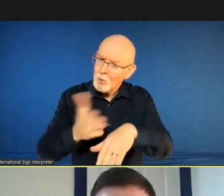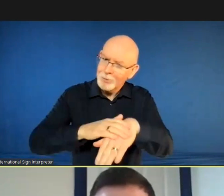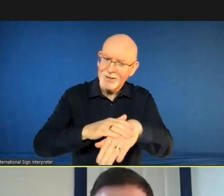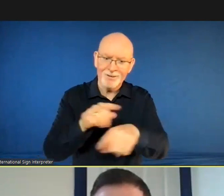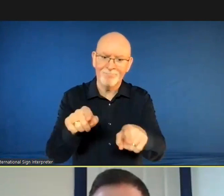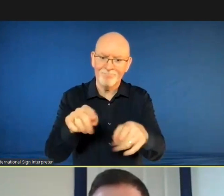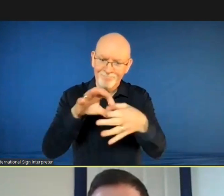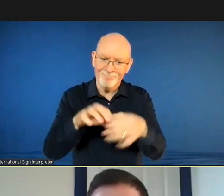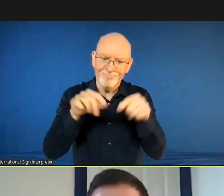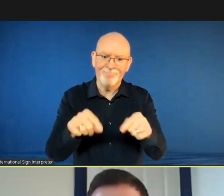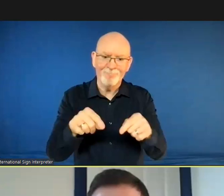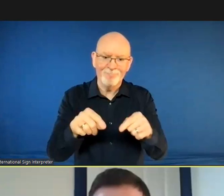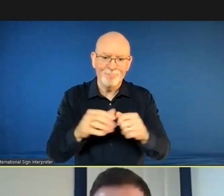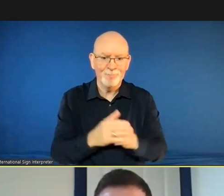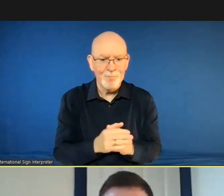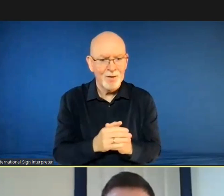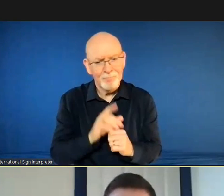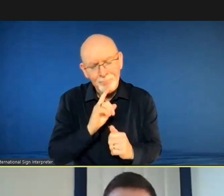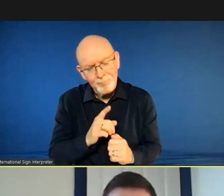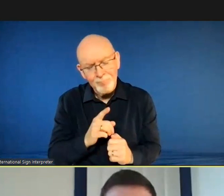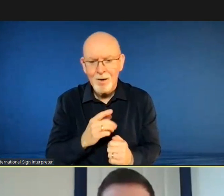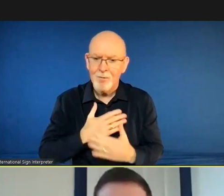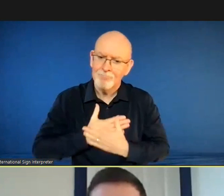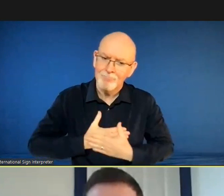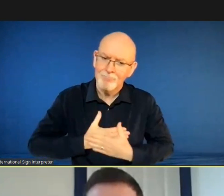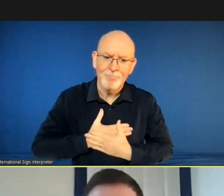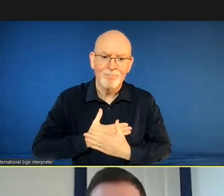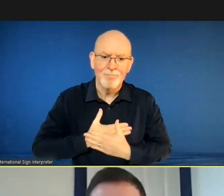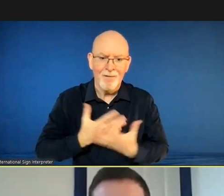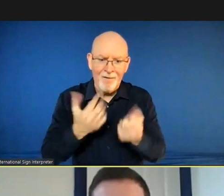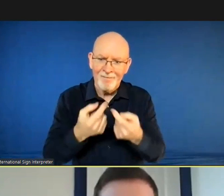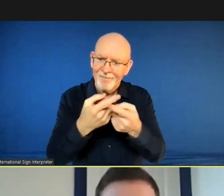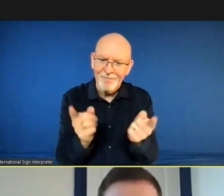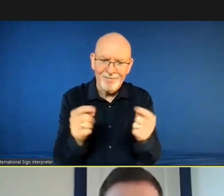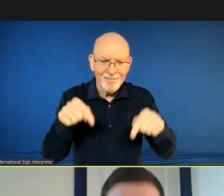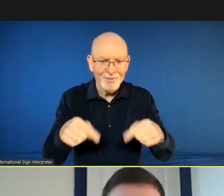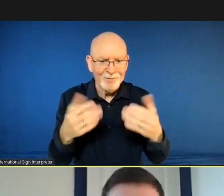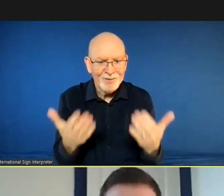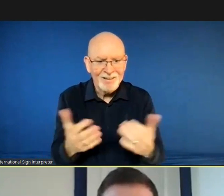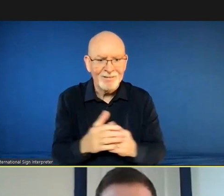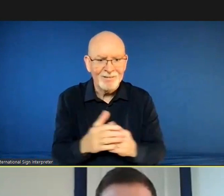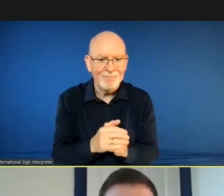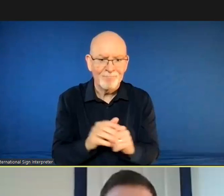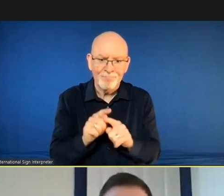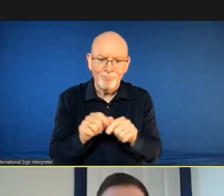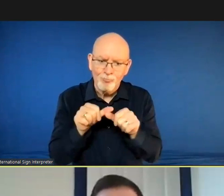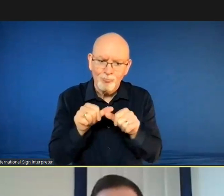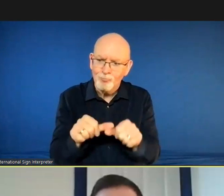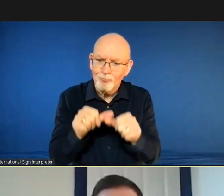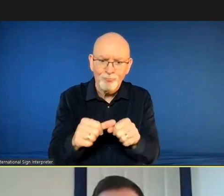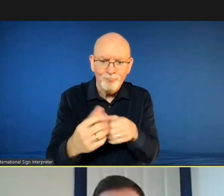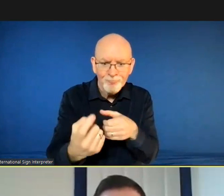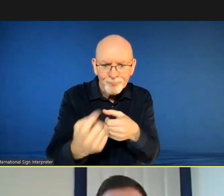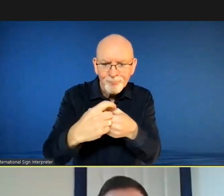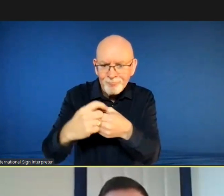we are doing to support deaf children around the world. So we will try and show you a short talk